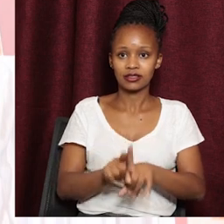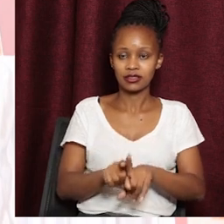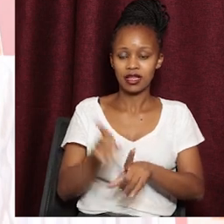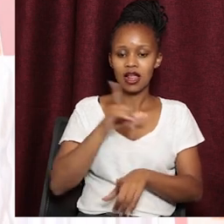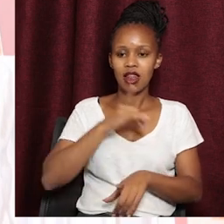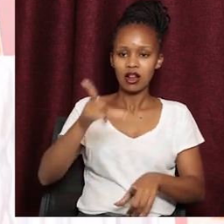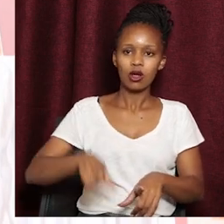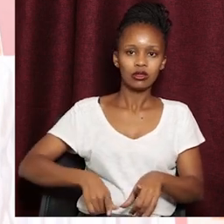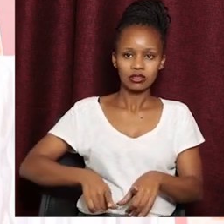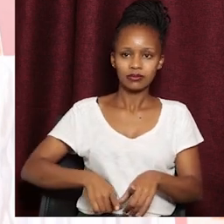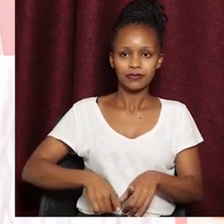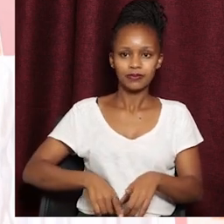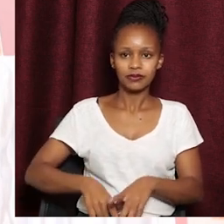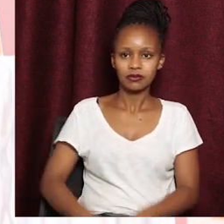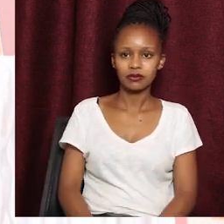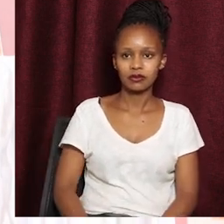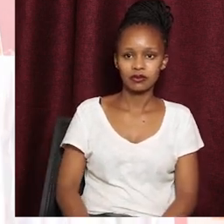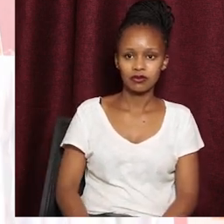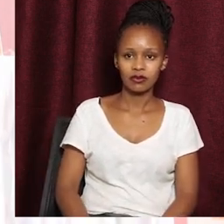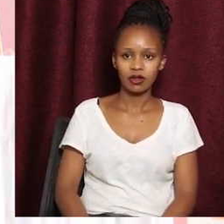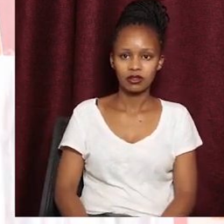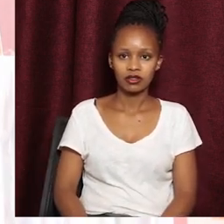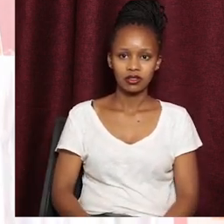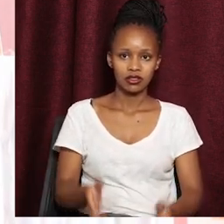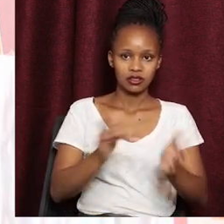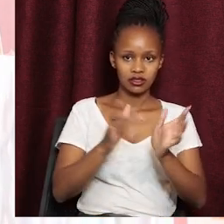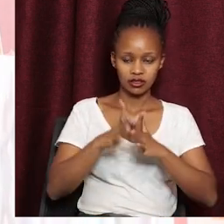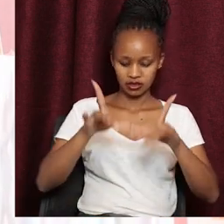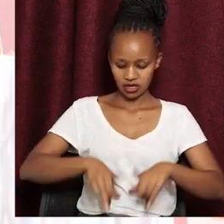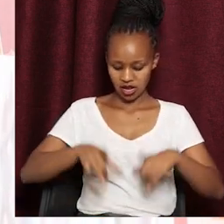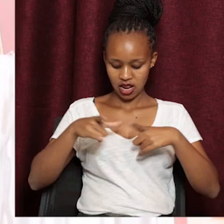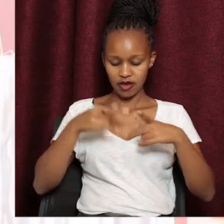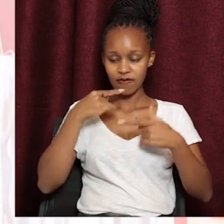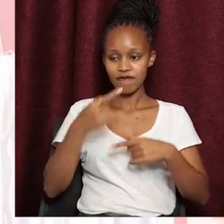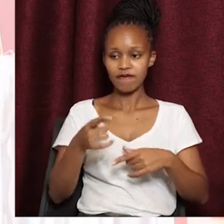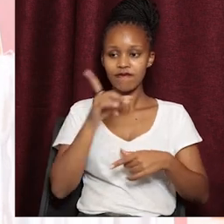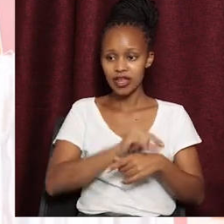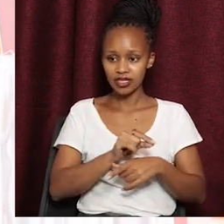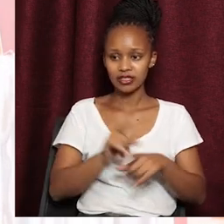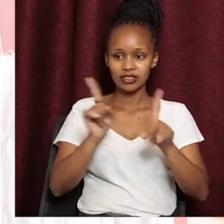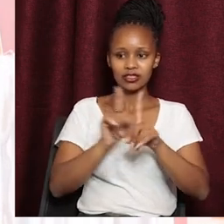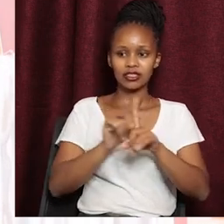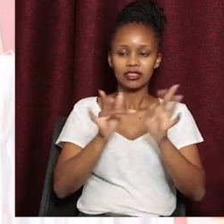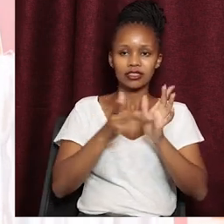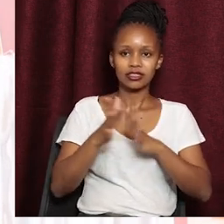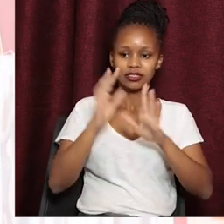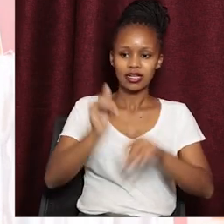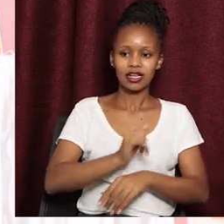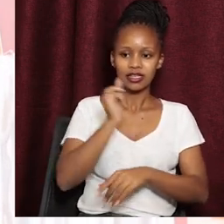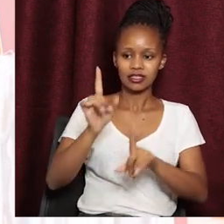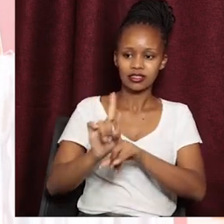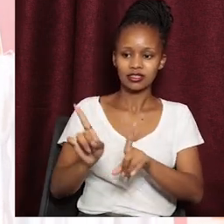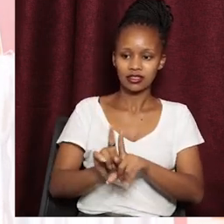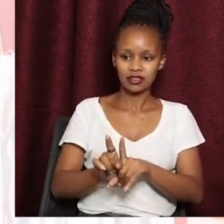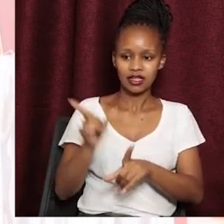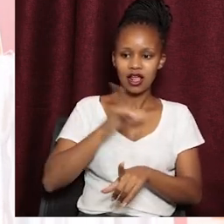Lord. Jesus is alive. Jesus is risen. He